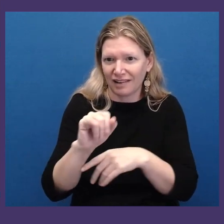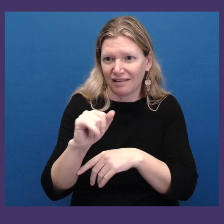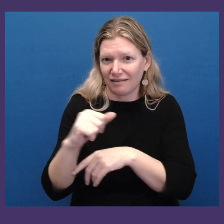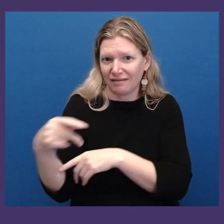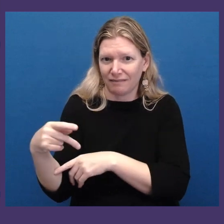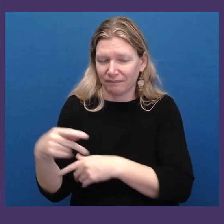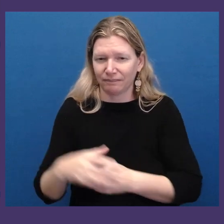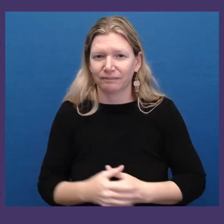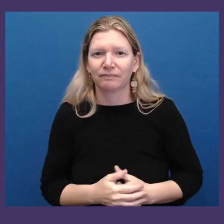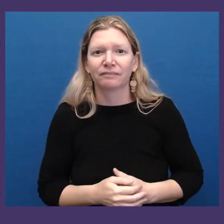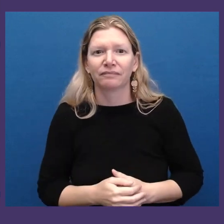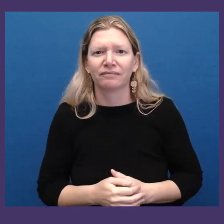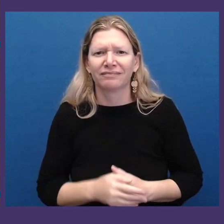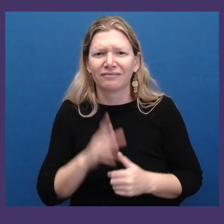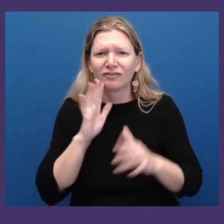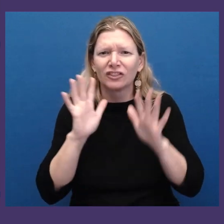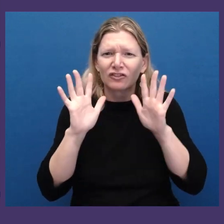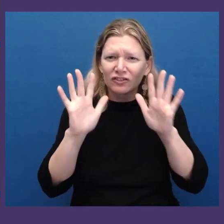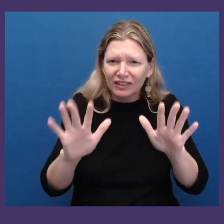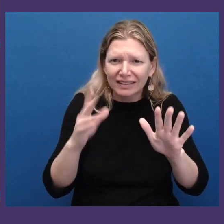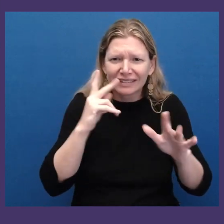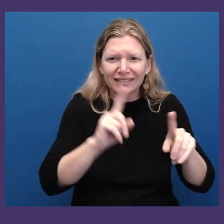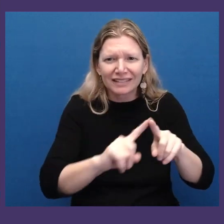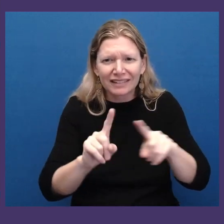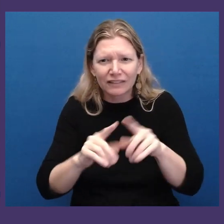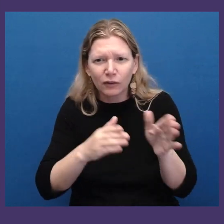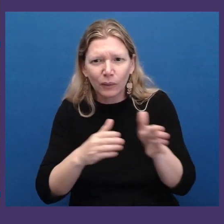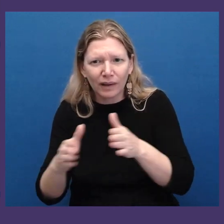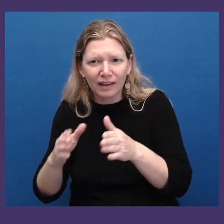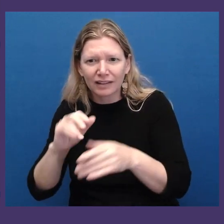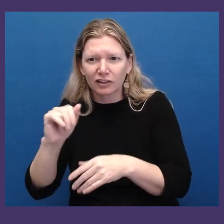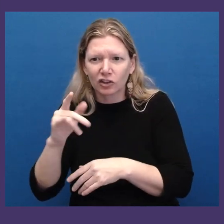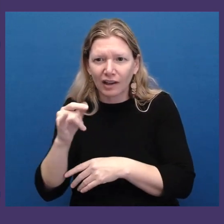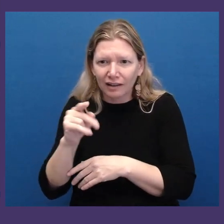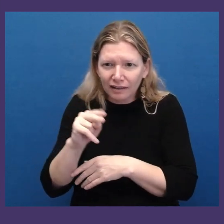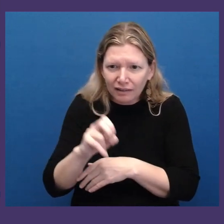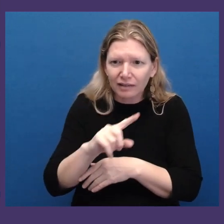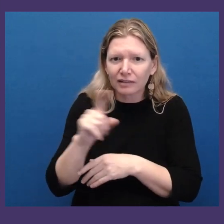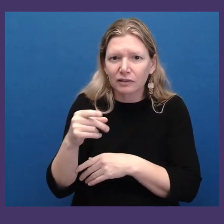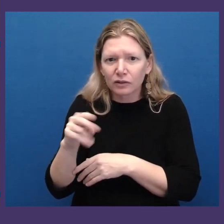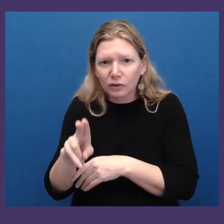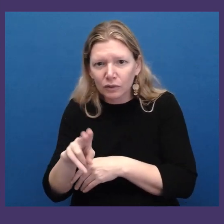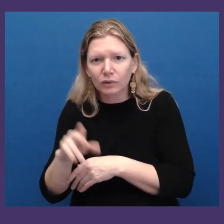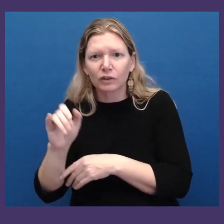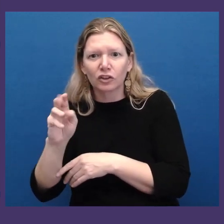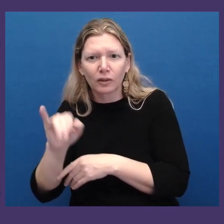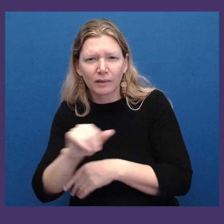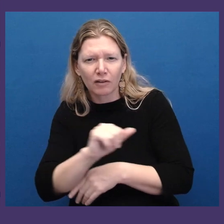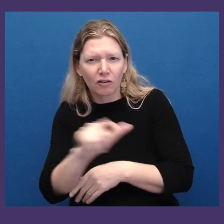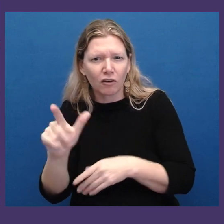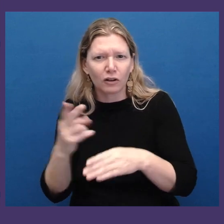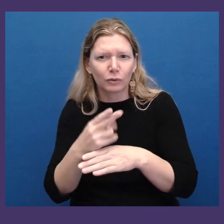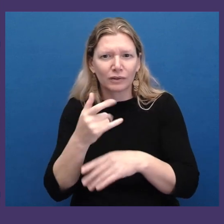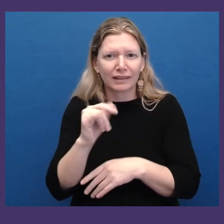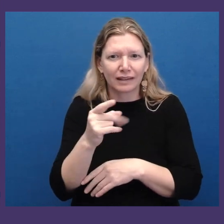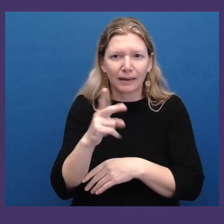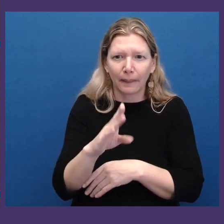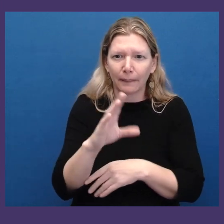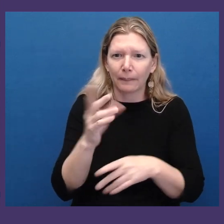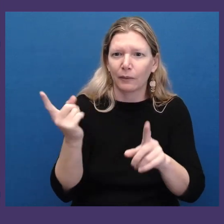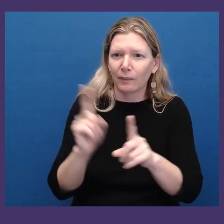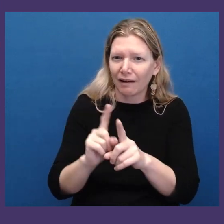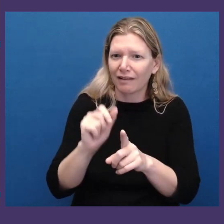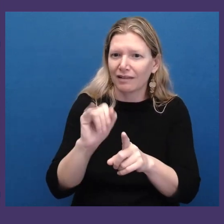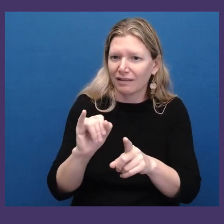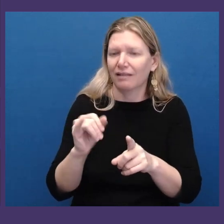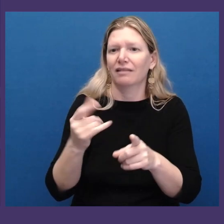the different ways that Jacqueline, Ju Young, and Jeremy all used GitHub Copilot and AI to make technology work better for